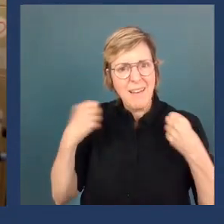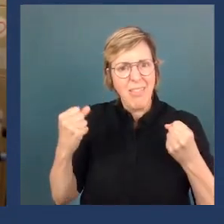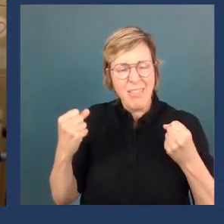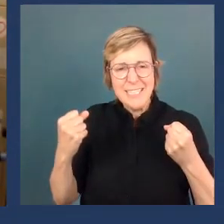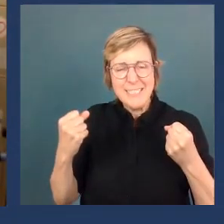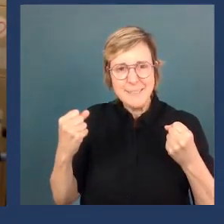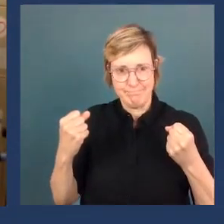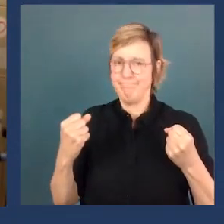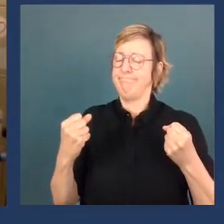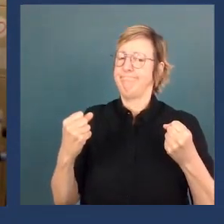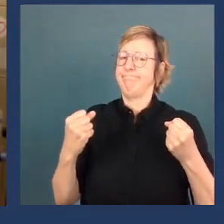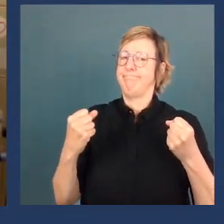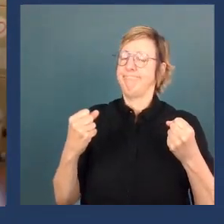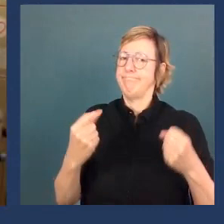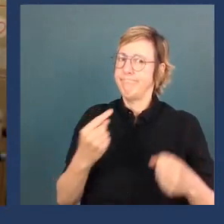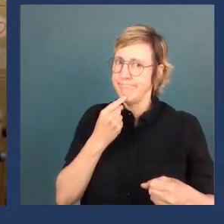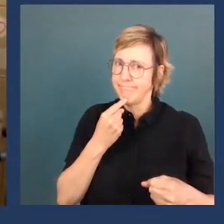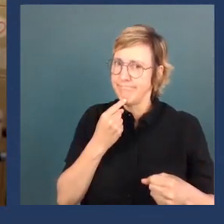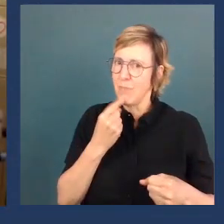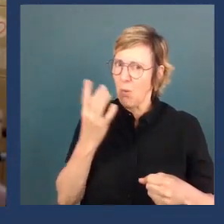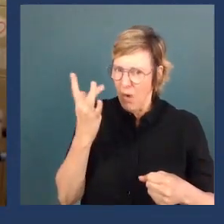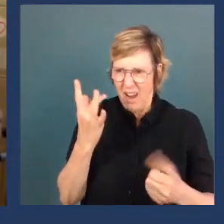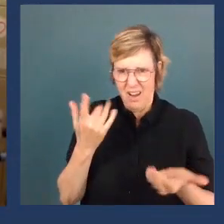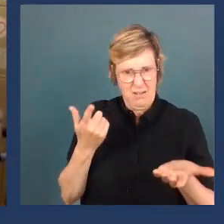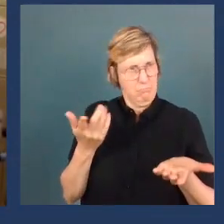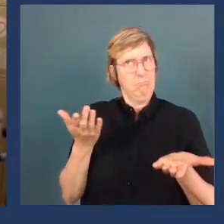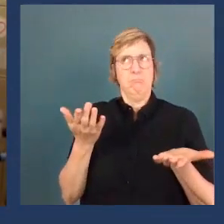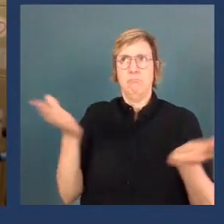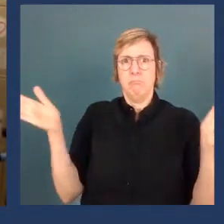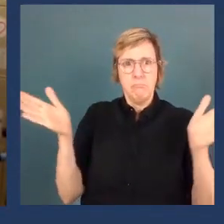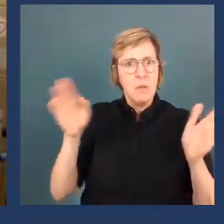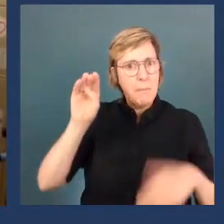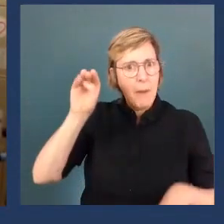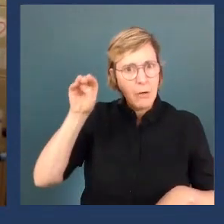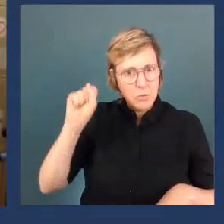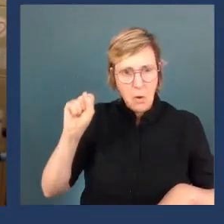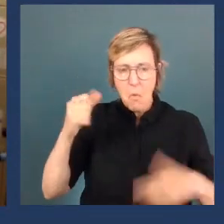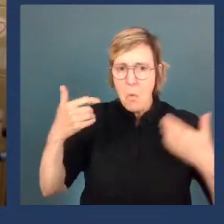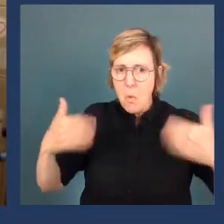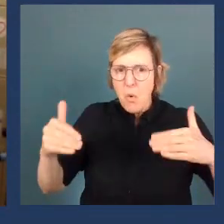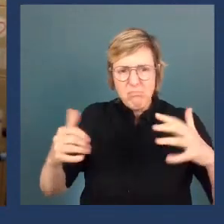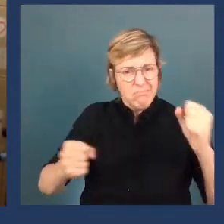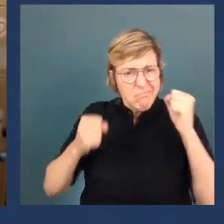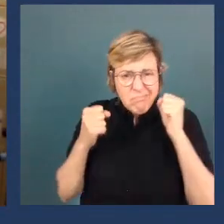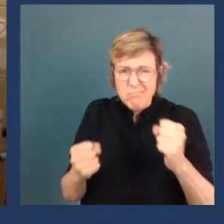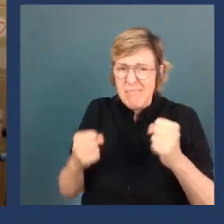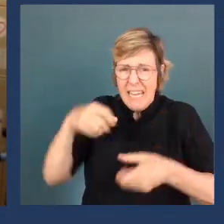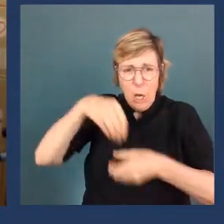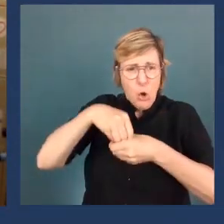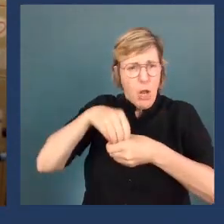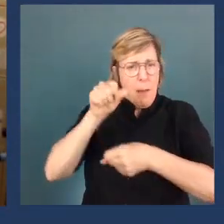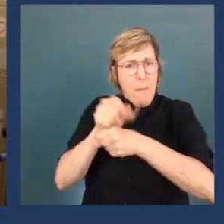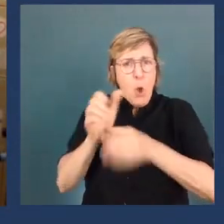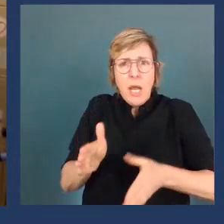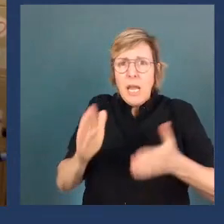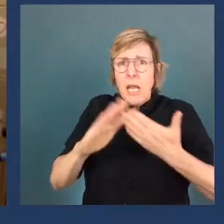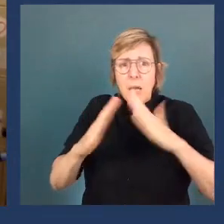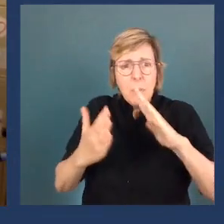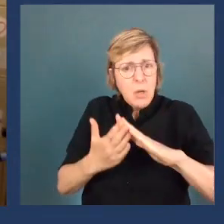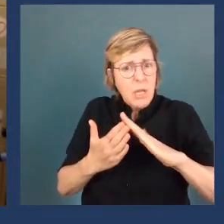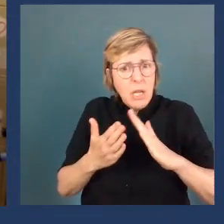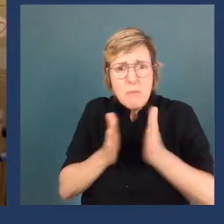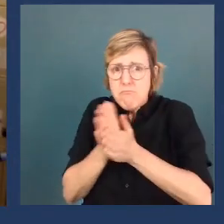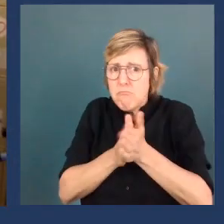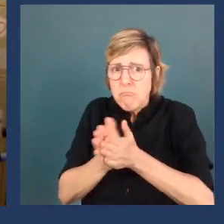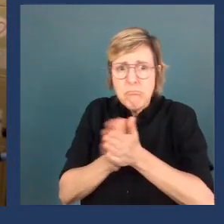for us as a program, because within Microsoft, we have a very vibrant internal employee community of people